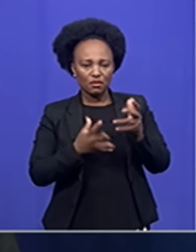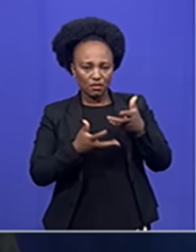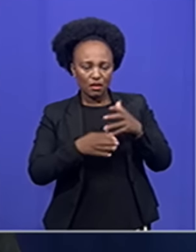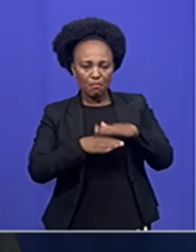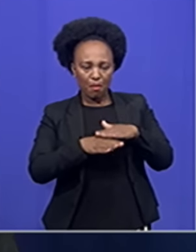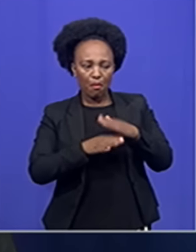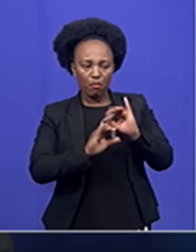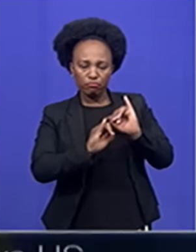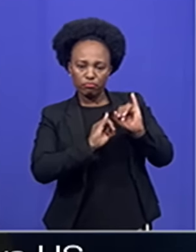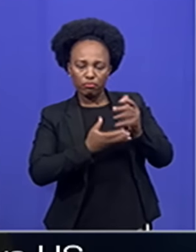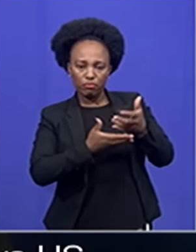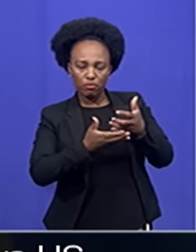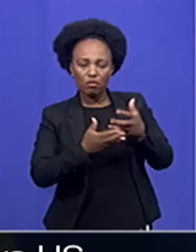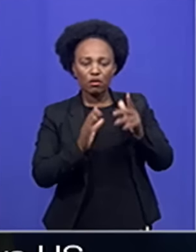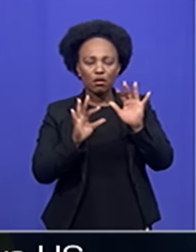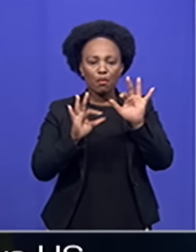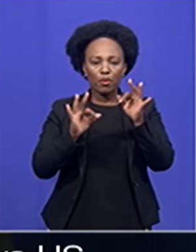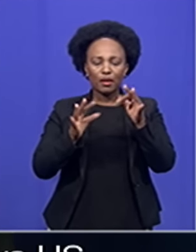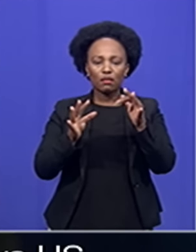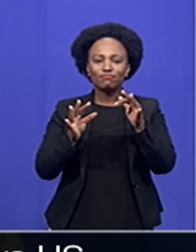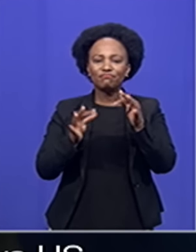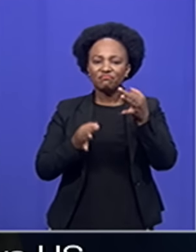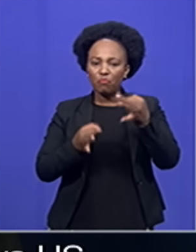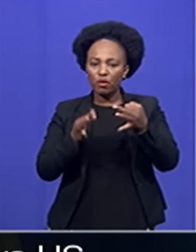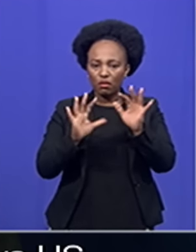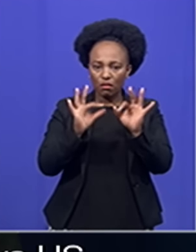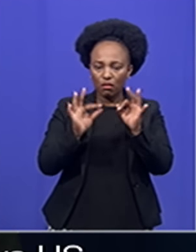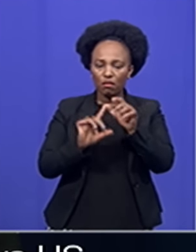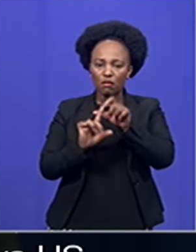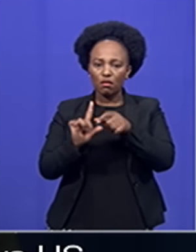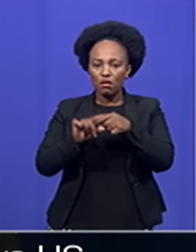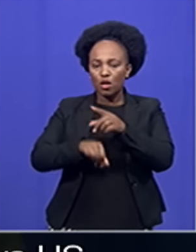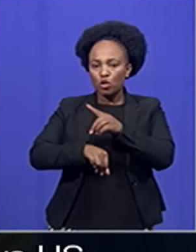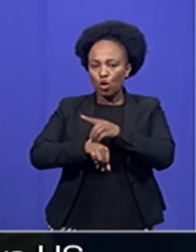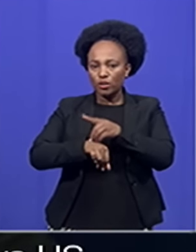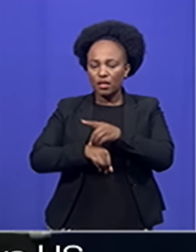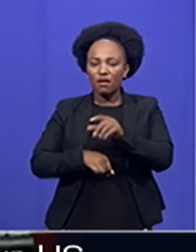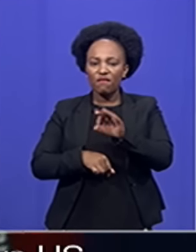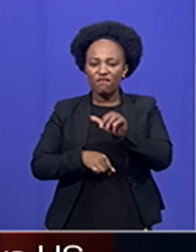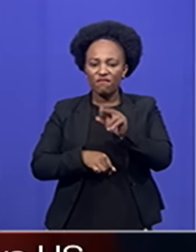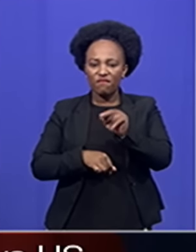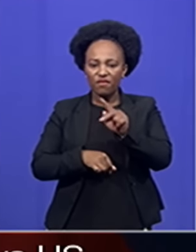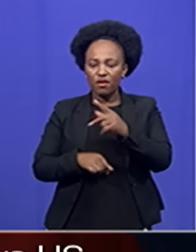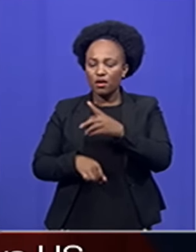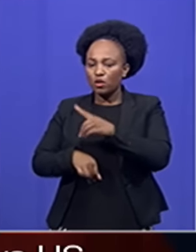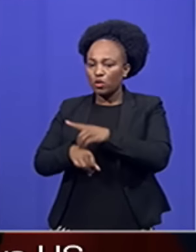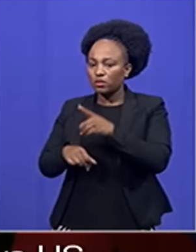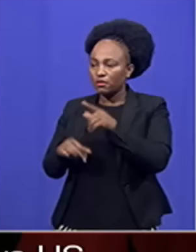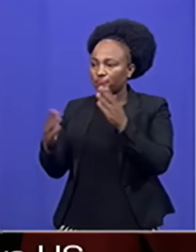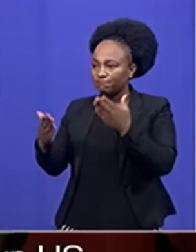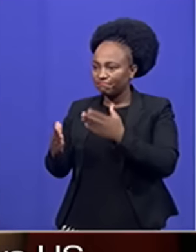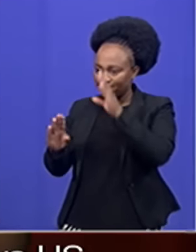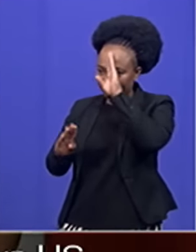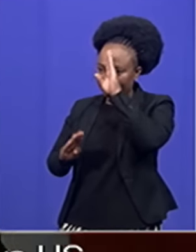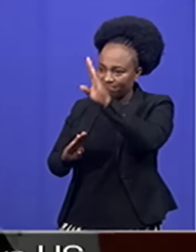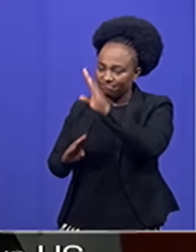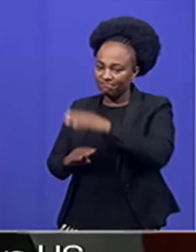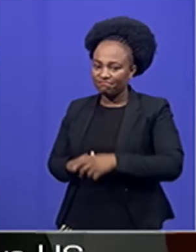tše dingwe re boledišana le mosekaseki wa merero ya boditšhabatšhaba Dr. Frank Lekaba le tše dingwe. Dr. re a le amogela Thobela